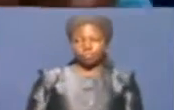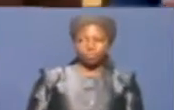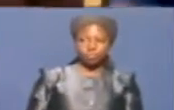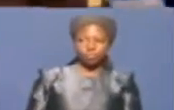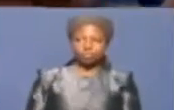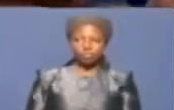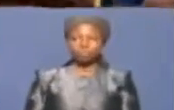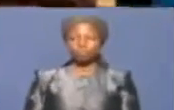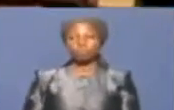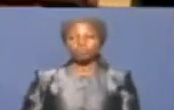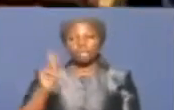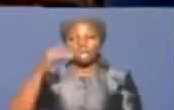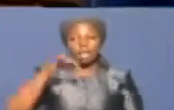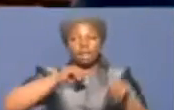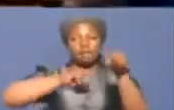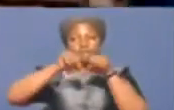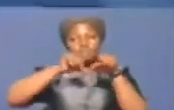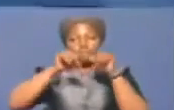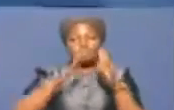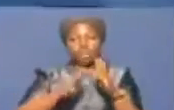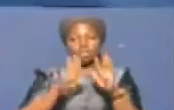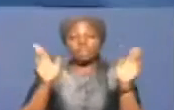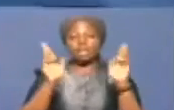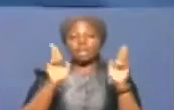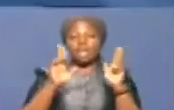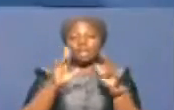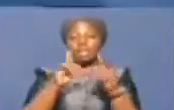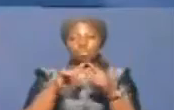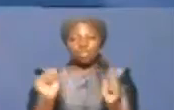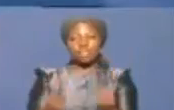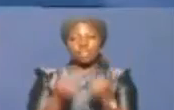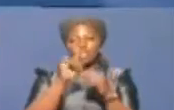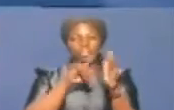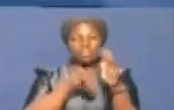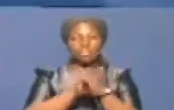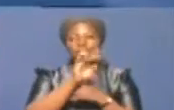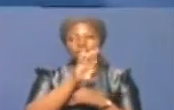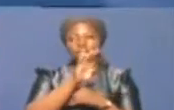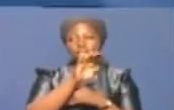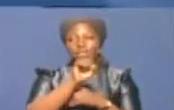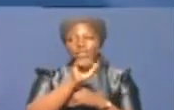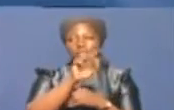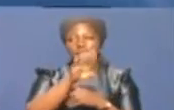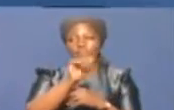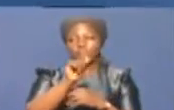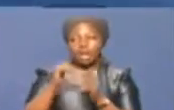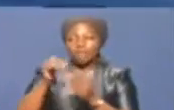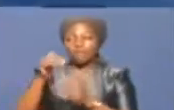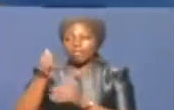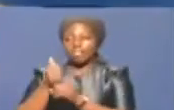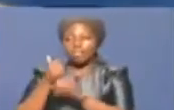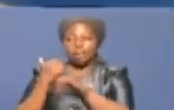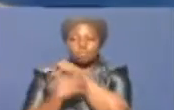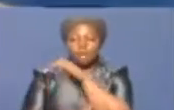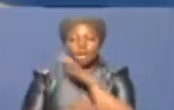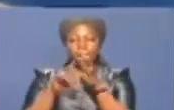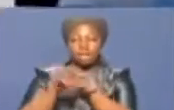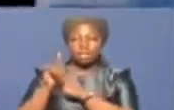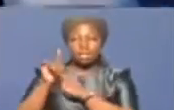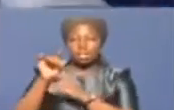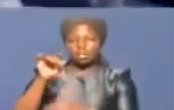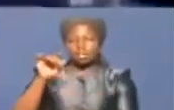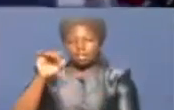The Kenyan boxers will be out to redeem themselves in Belgrade, Serbia after poor run at the Tokyo Olympic Games. 2015 Africa Boxing Championship lightweight